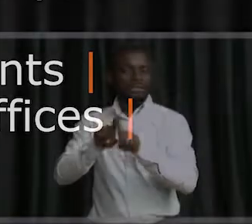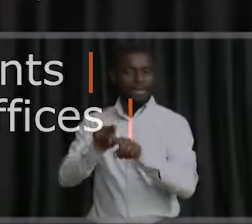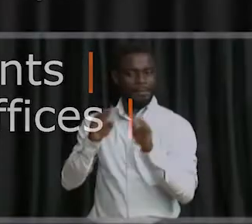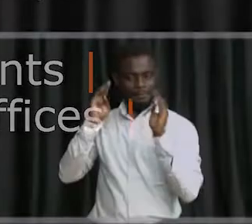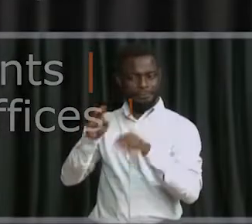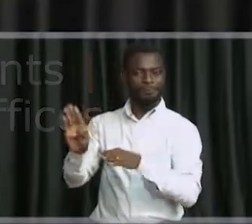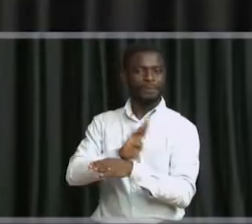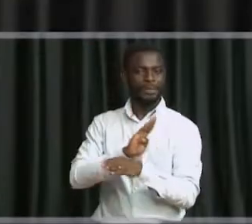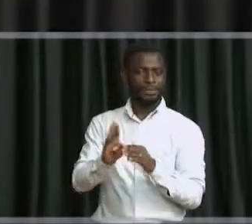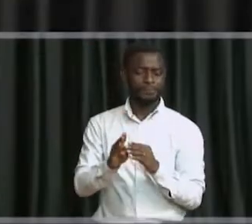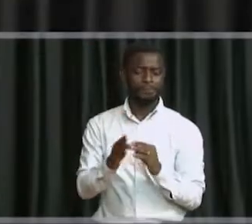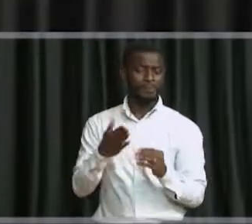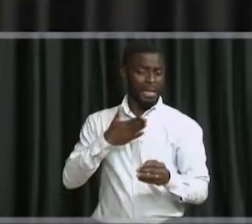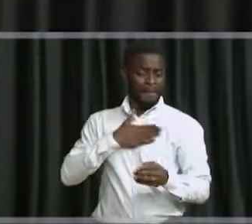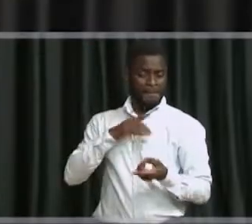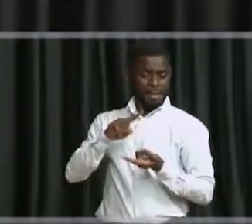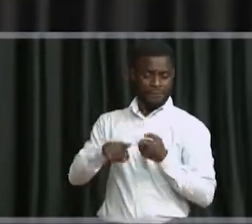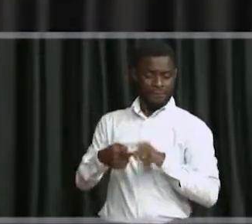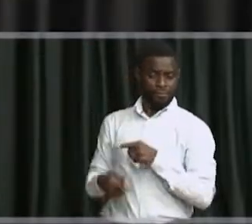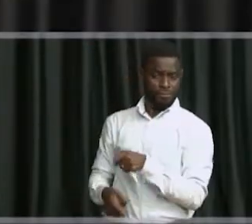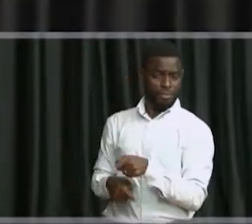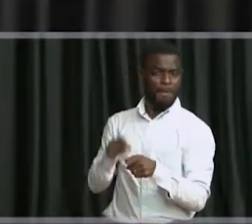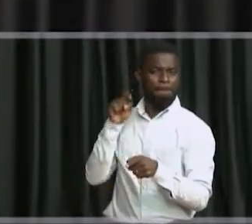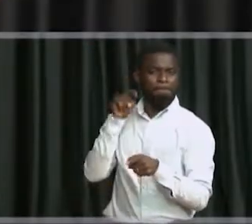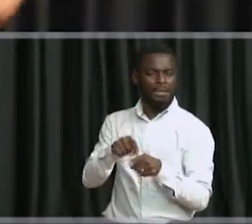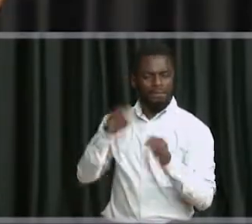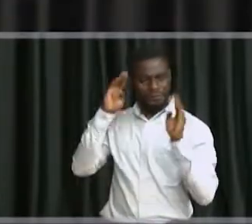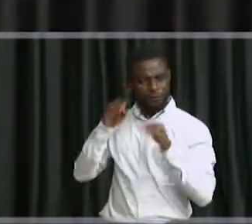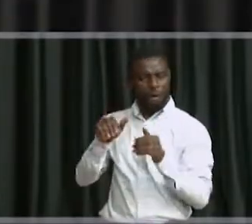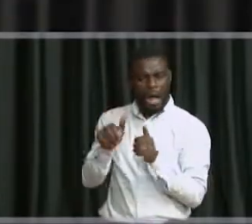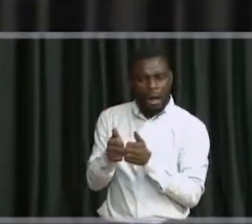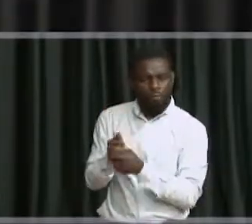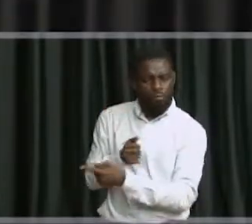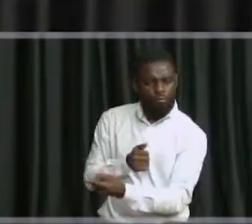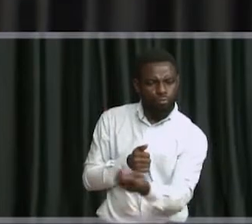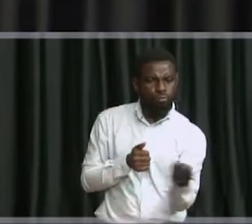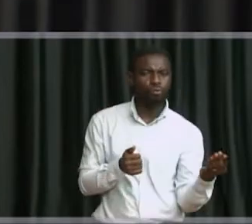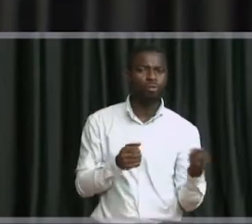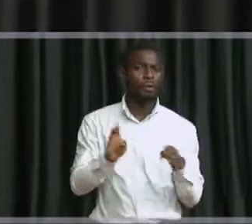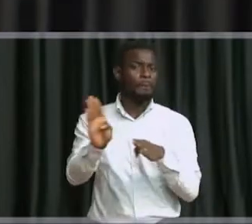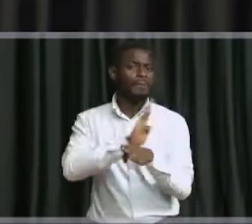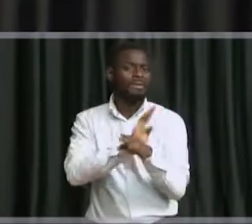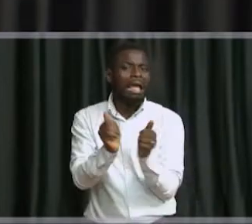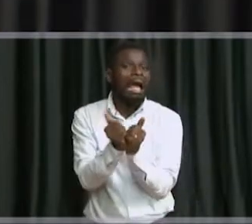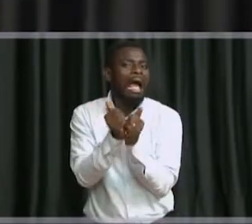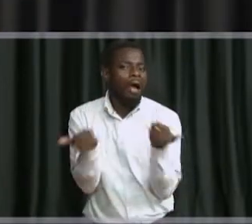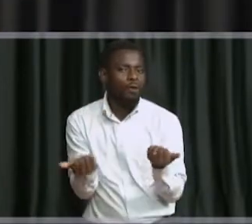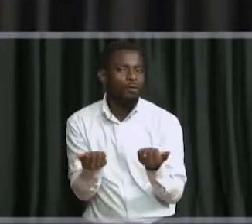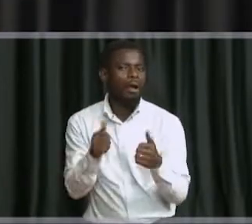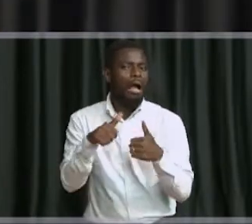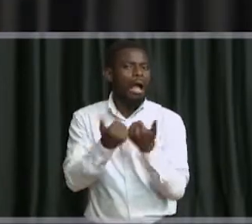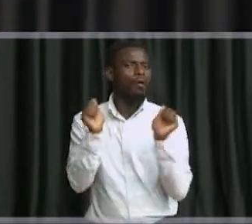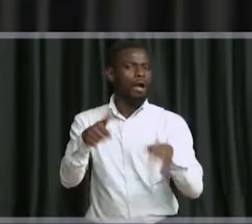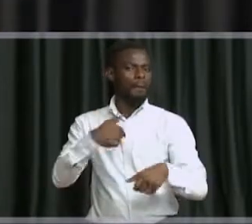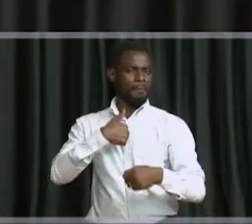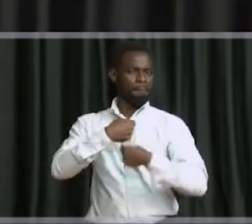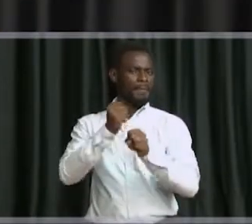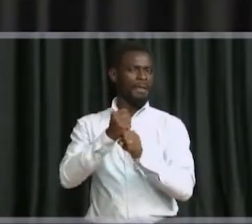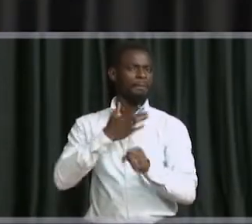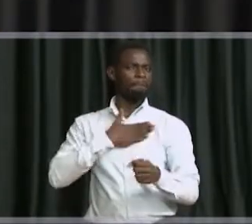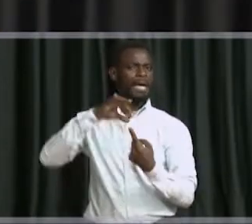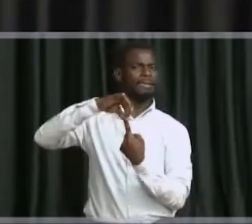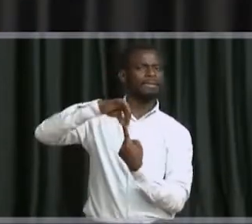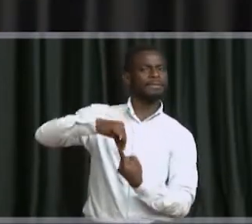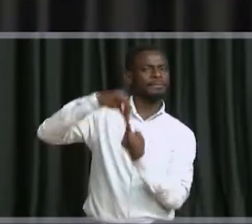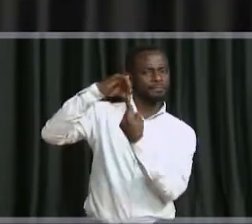e wase madamfu ni june kwambe na sa nkwfwi ye wwe juma namede na mideyana esfwon kon adanson